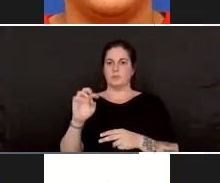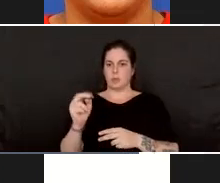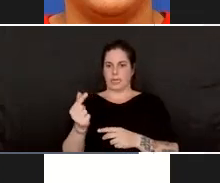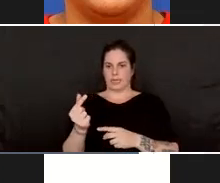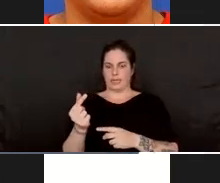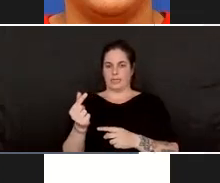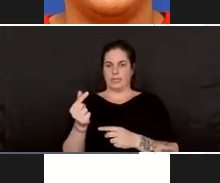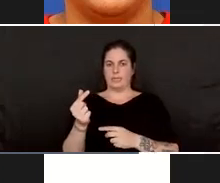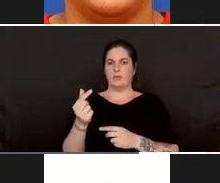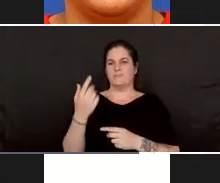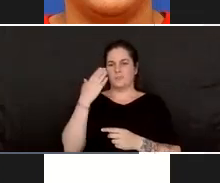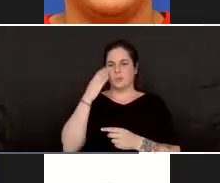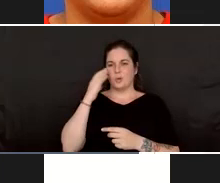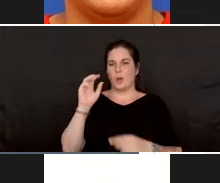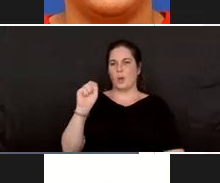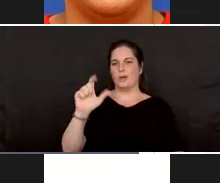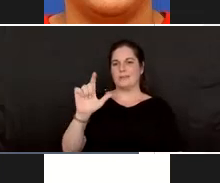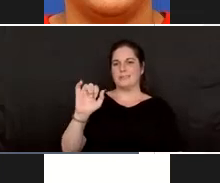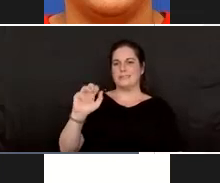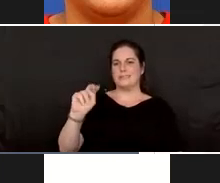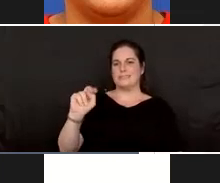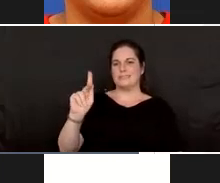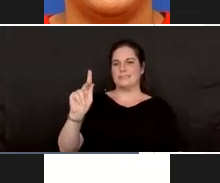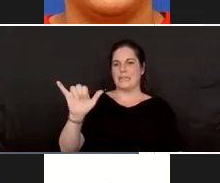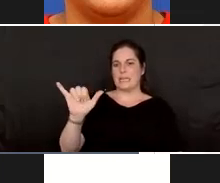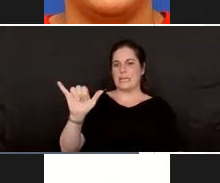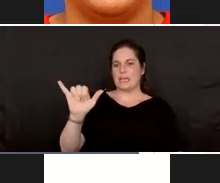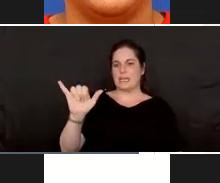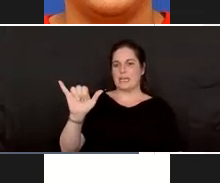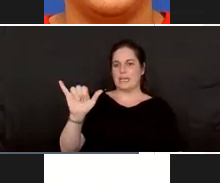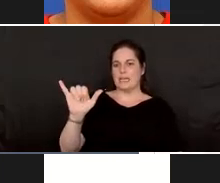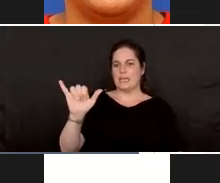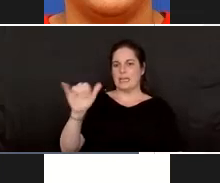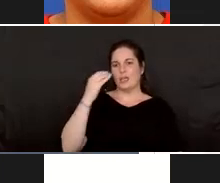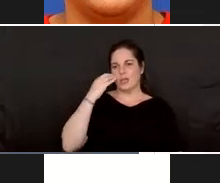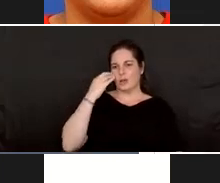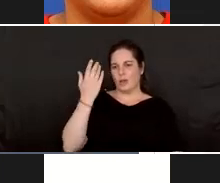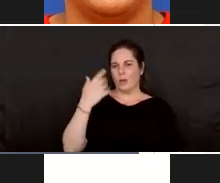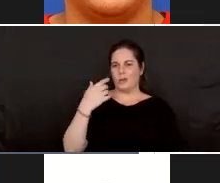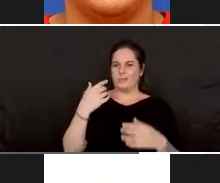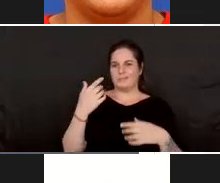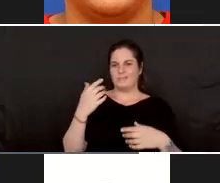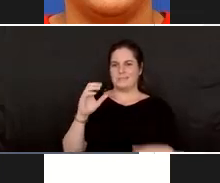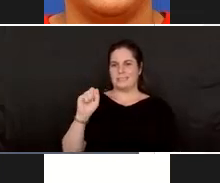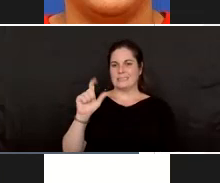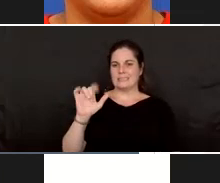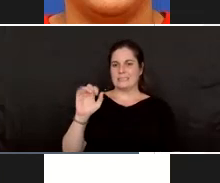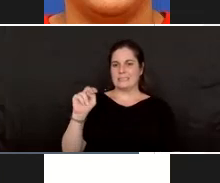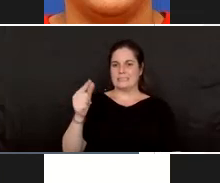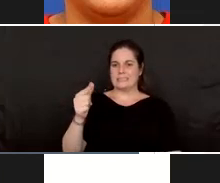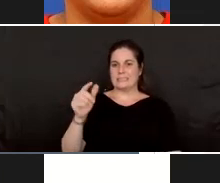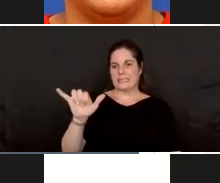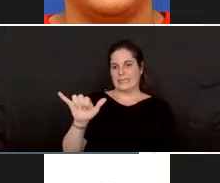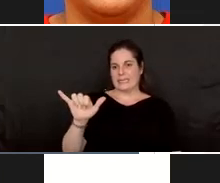about is a slinky. Everybody knows what a slinky is, right? Slinky, a slinky, the magical, wonderful